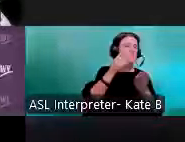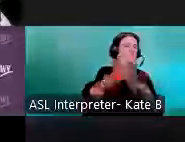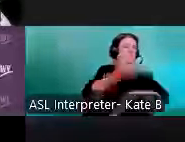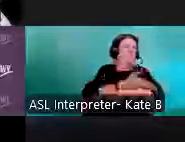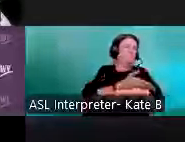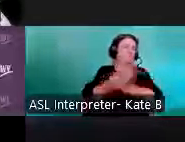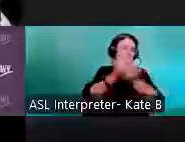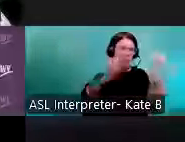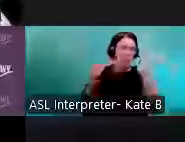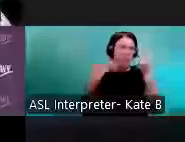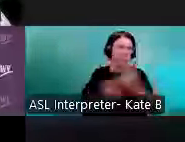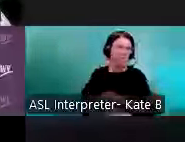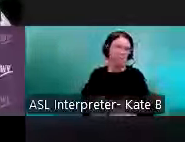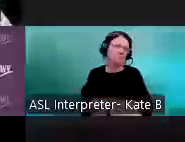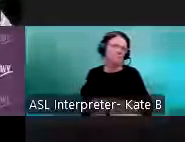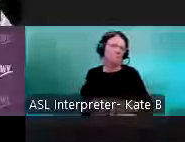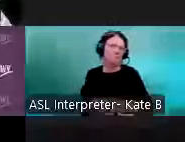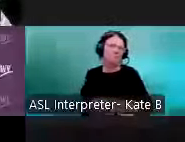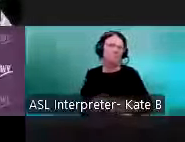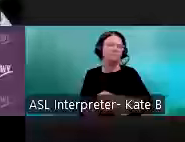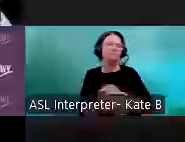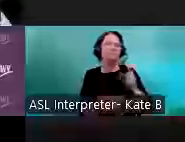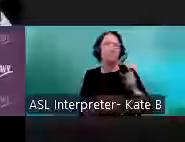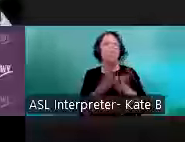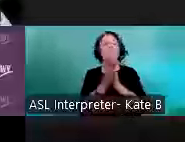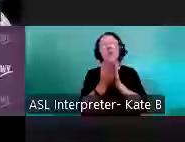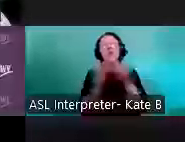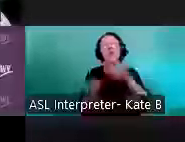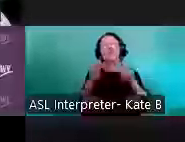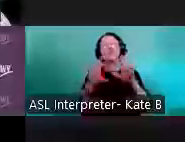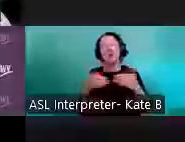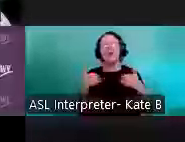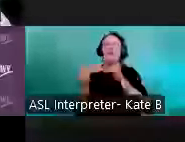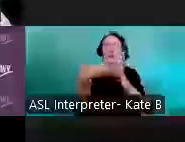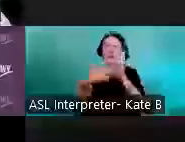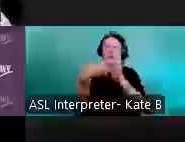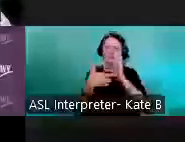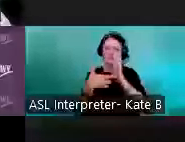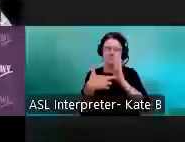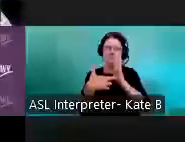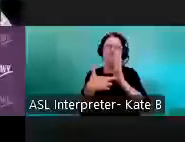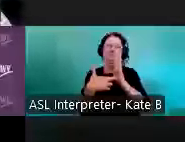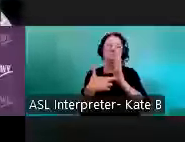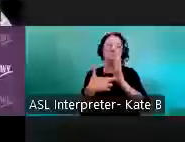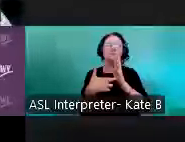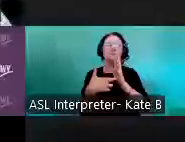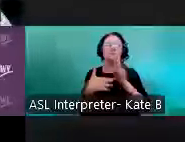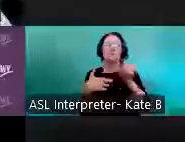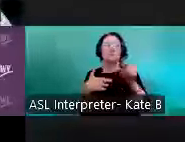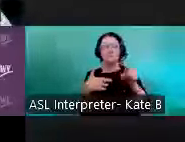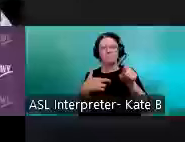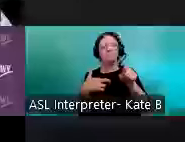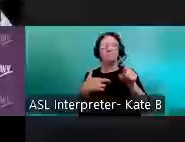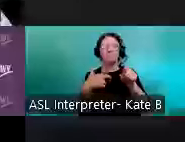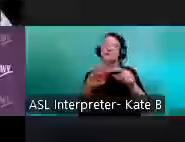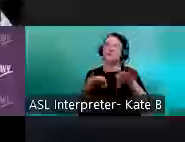voters. There are rules for being an election observer. We really recommend going through training if